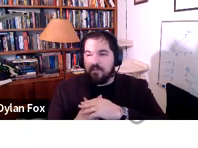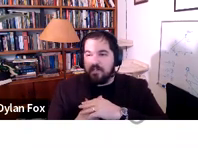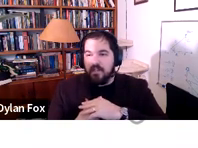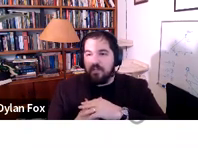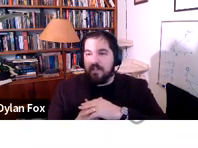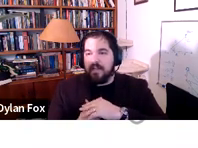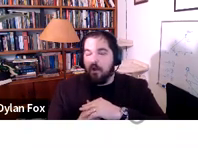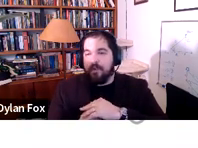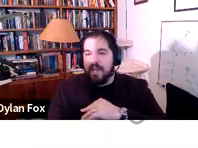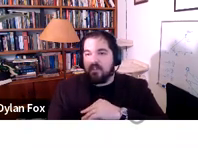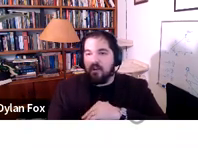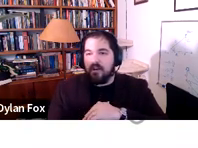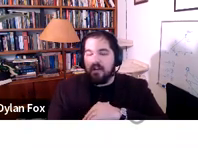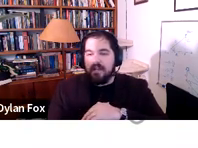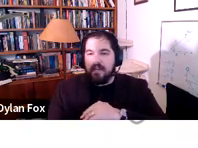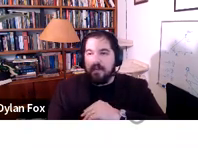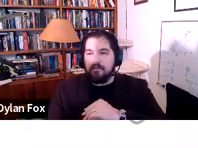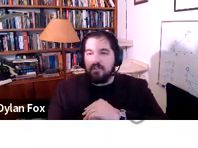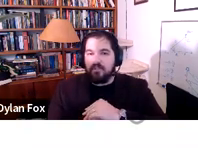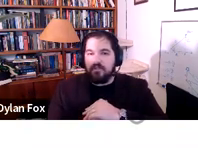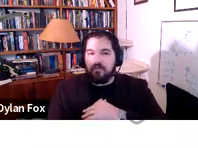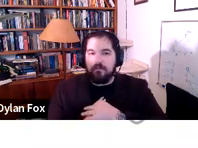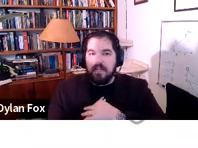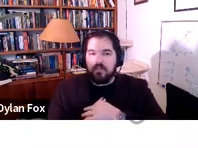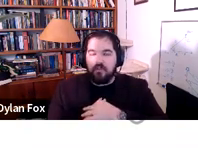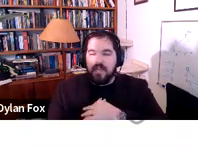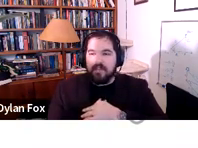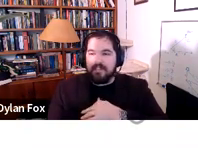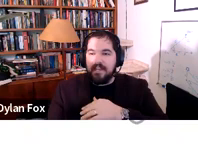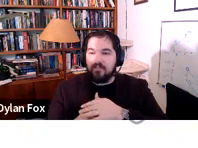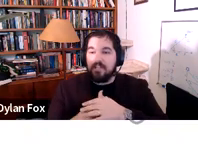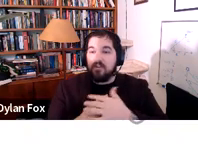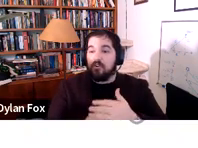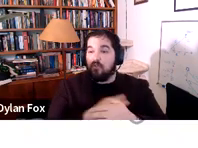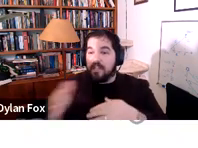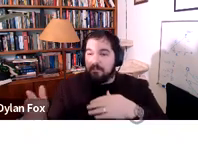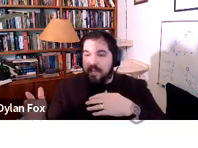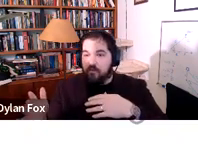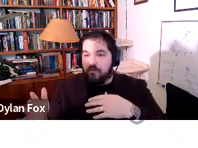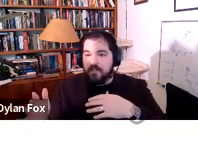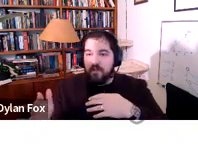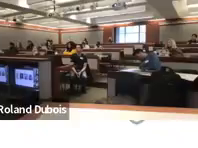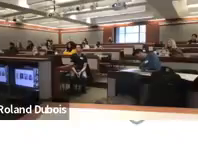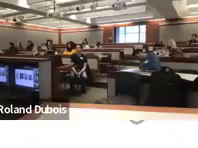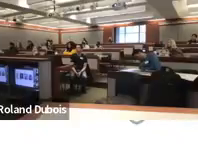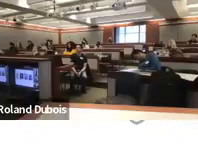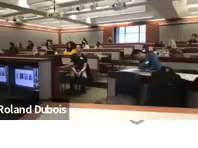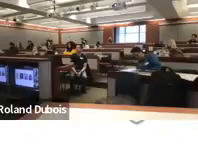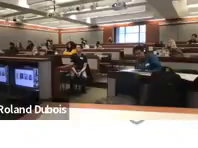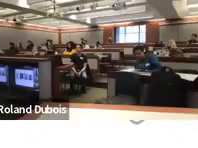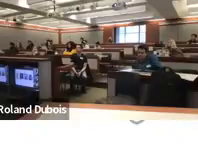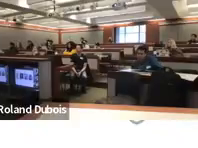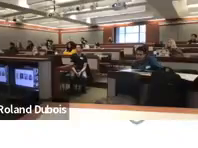XR Association and OpenXR to make sure that the standards that are across platforms will match